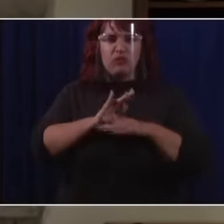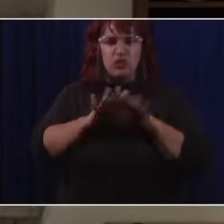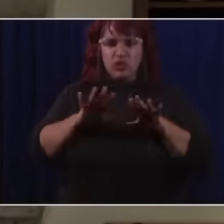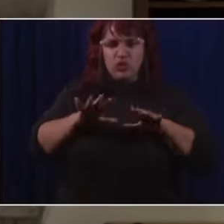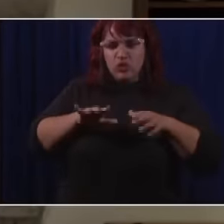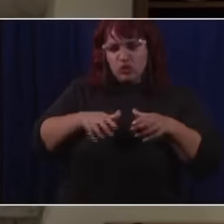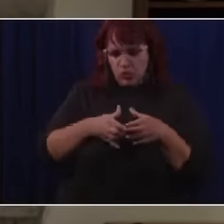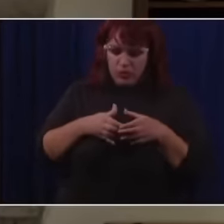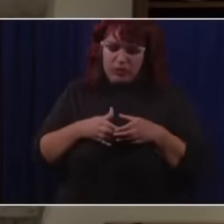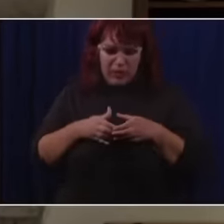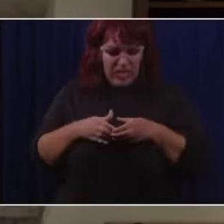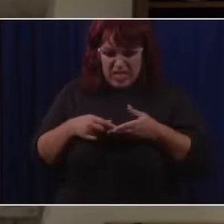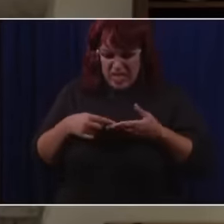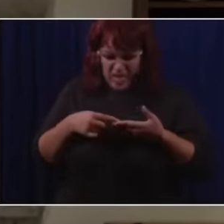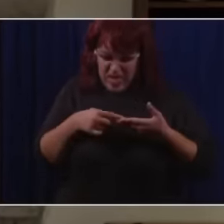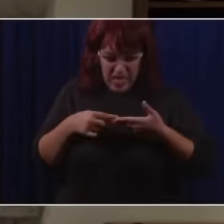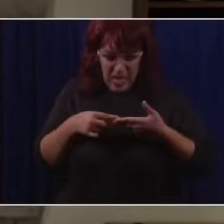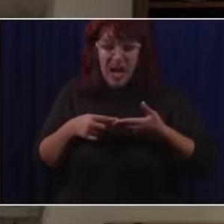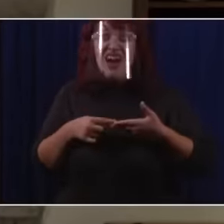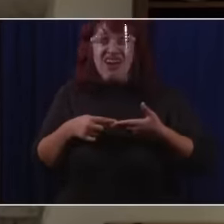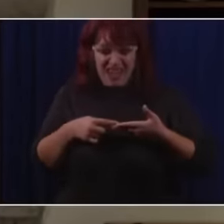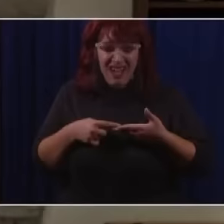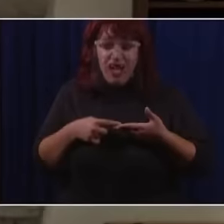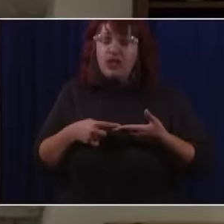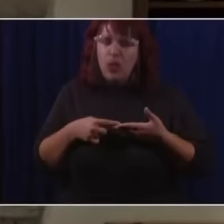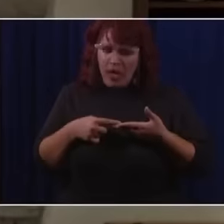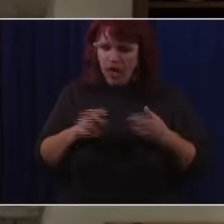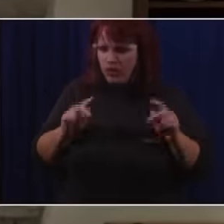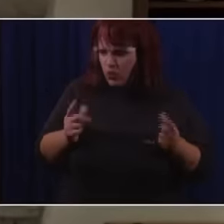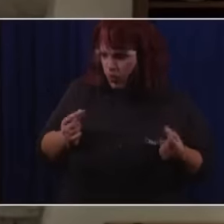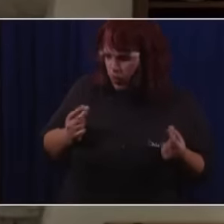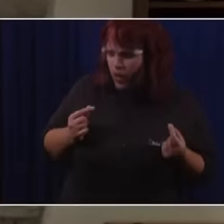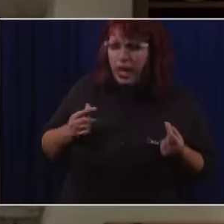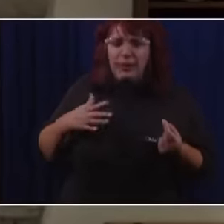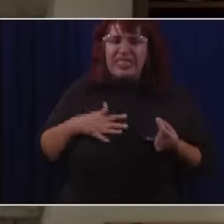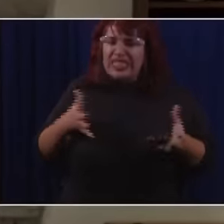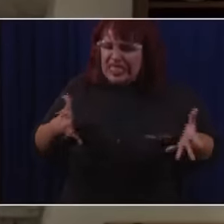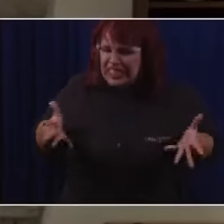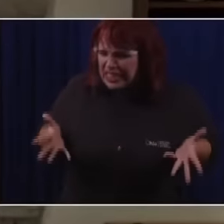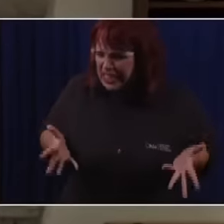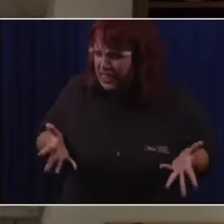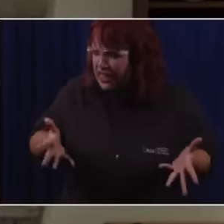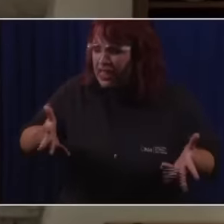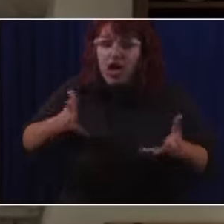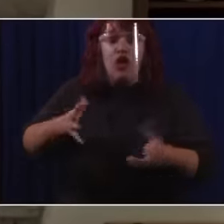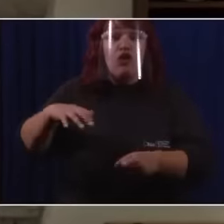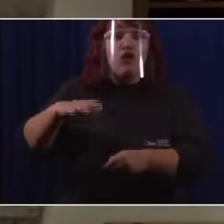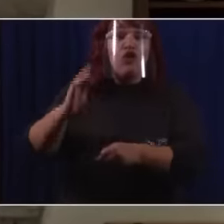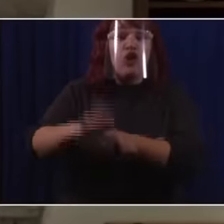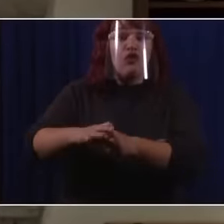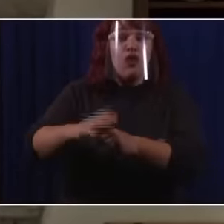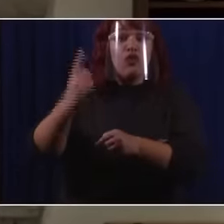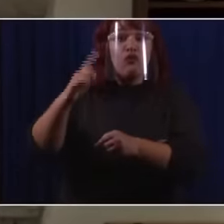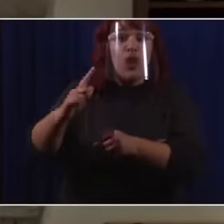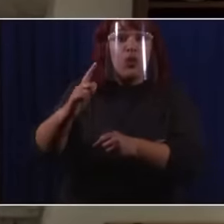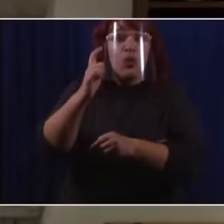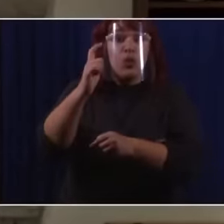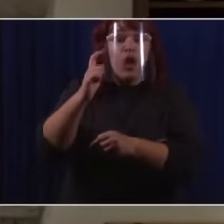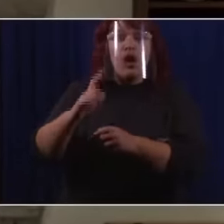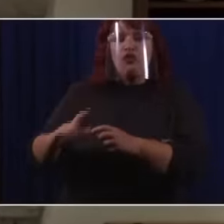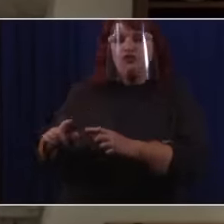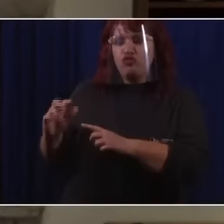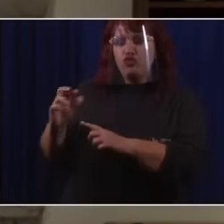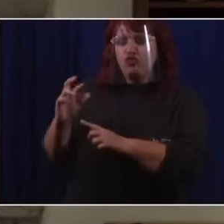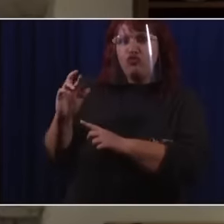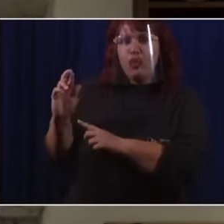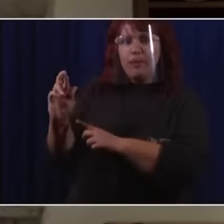to tell their workers to vote for Republican-aligned candidates for the Supreme Court or risk